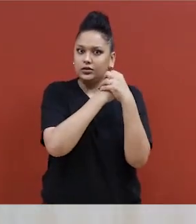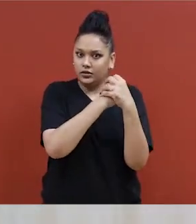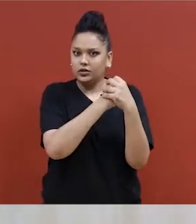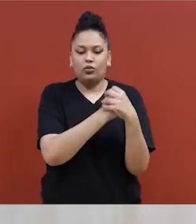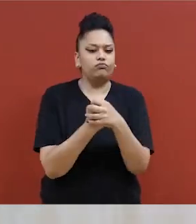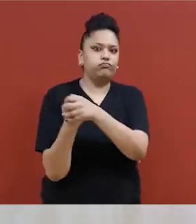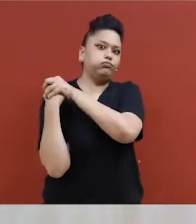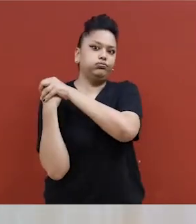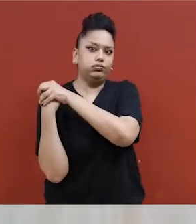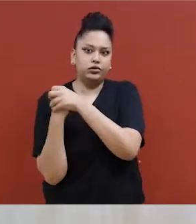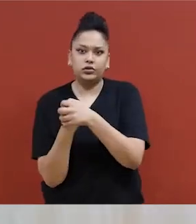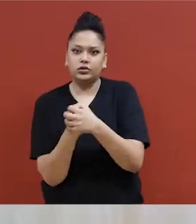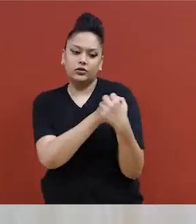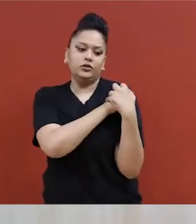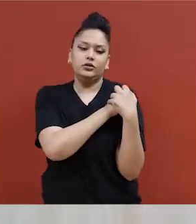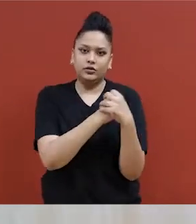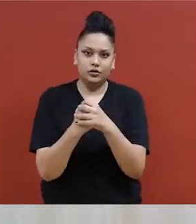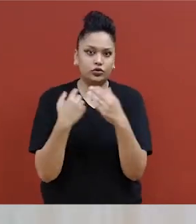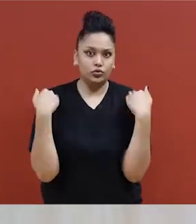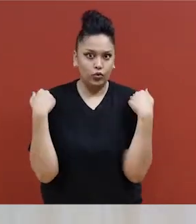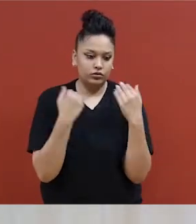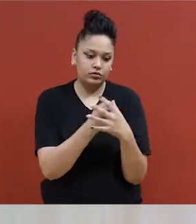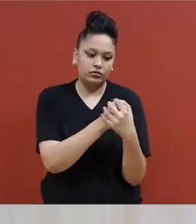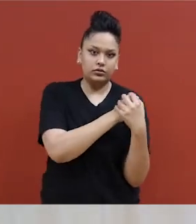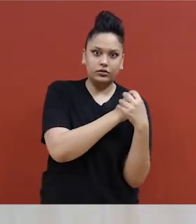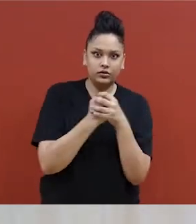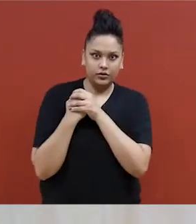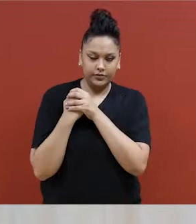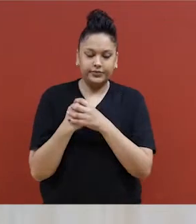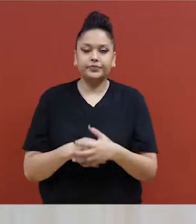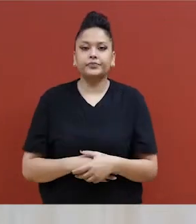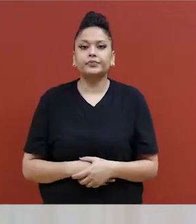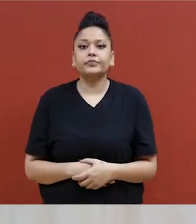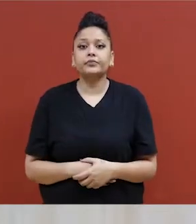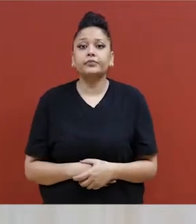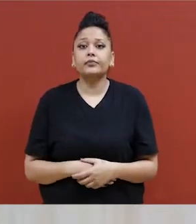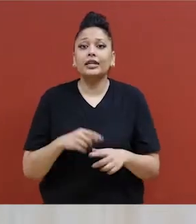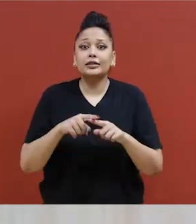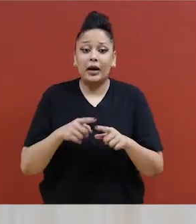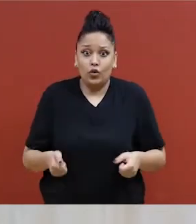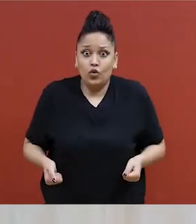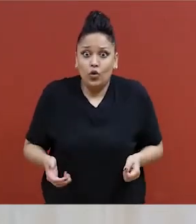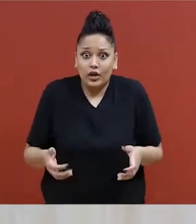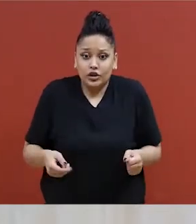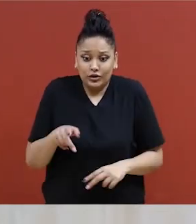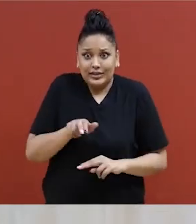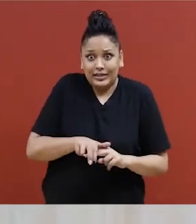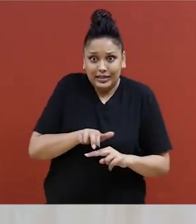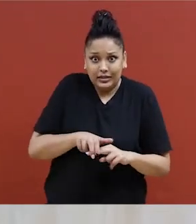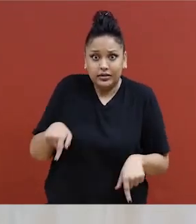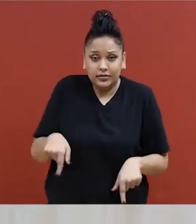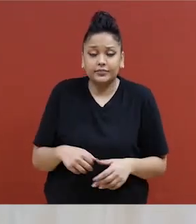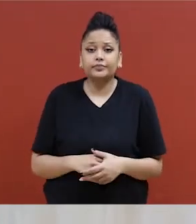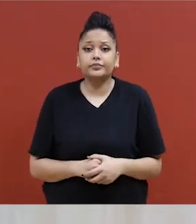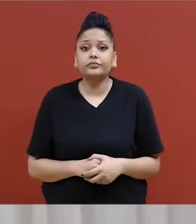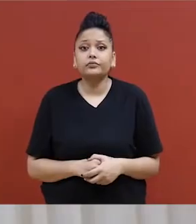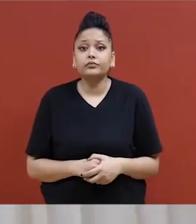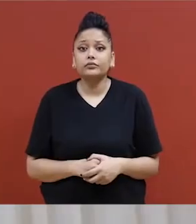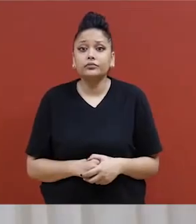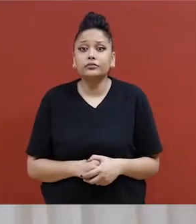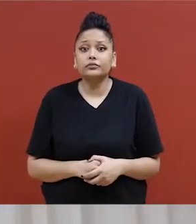shoulder or pulling up to the other. Depending on what kind of wheelchair you might be